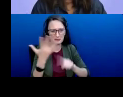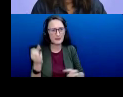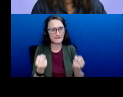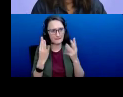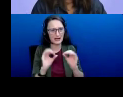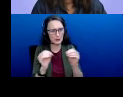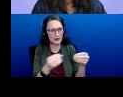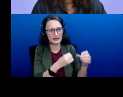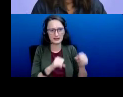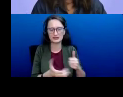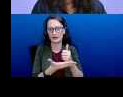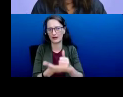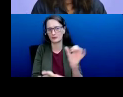well.